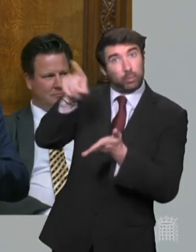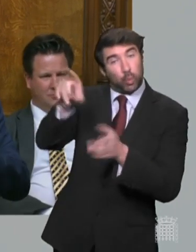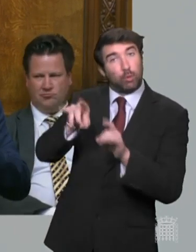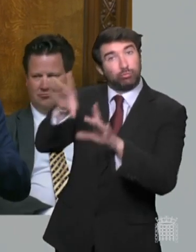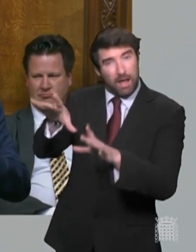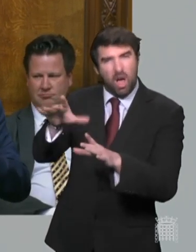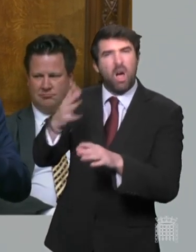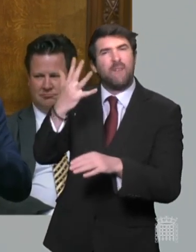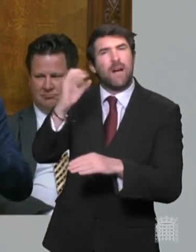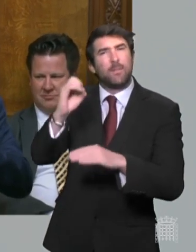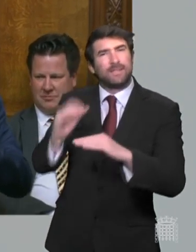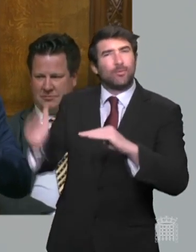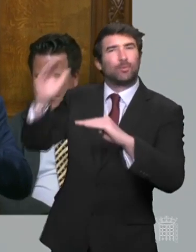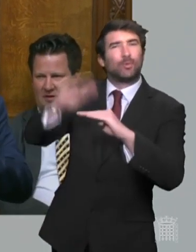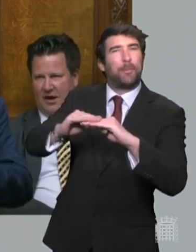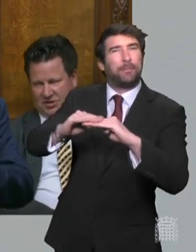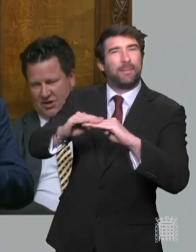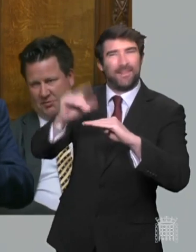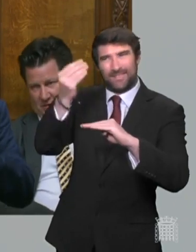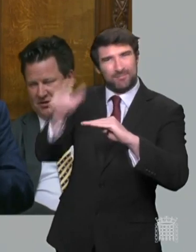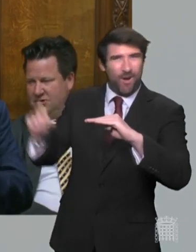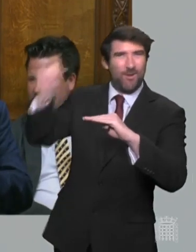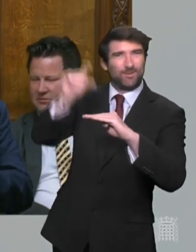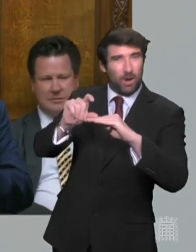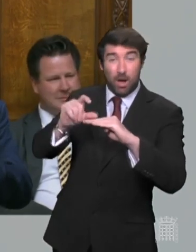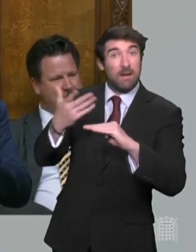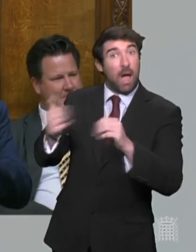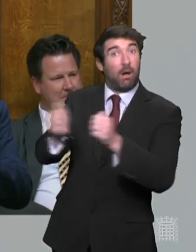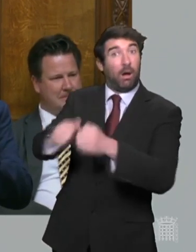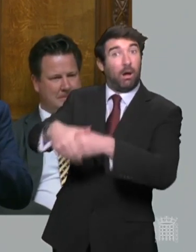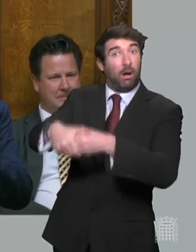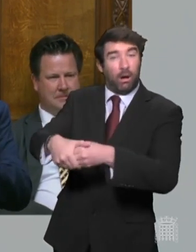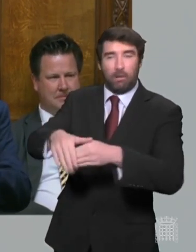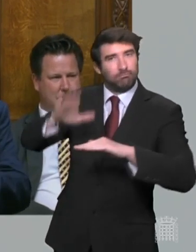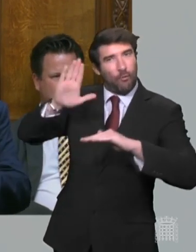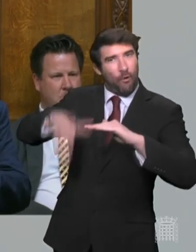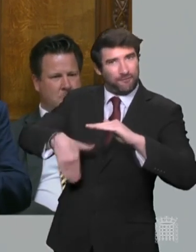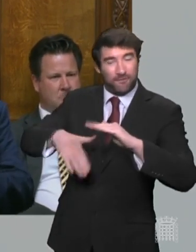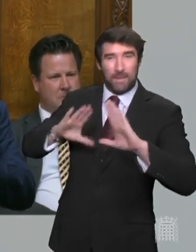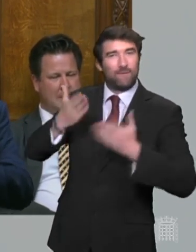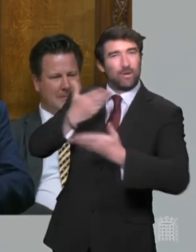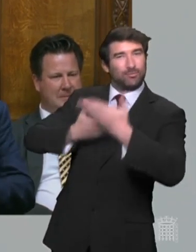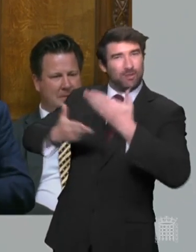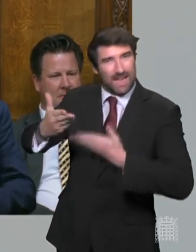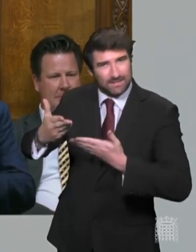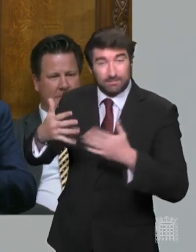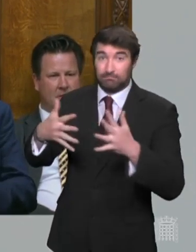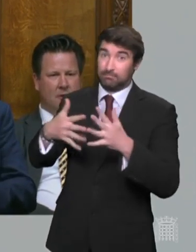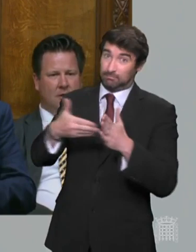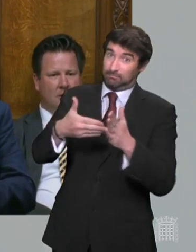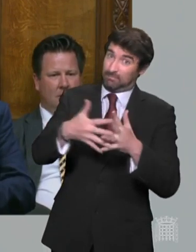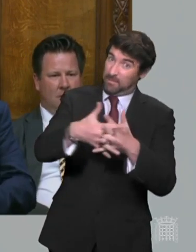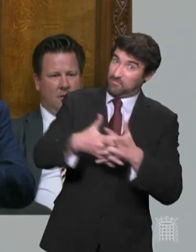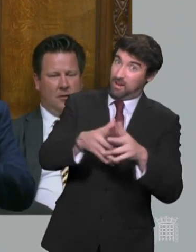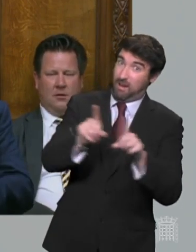the reduction of the tariff-free period of 5 years with the United States, does my right honourable friend agree with